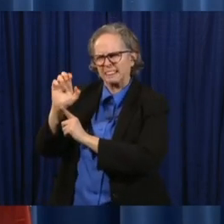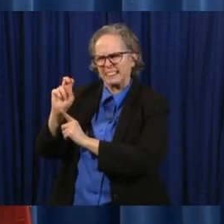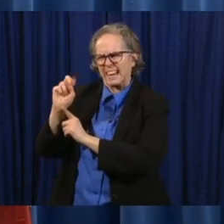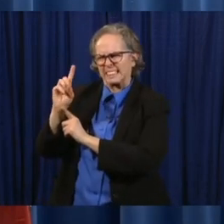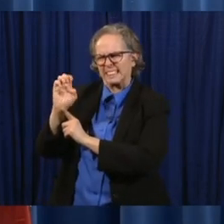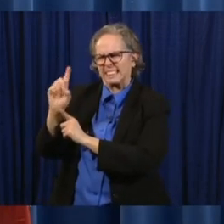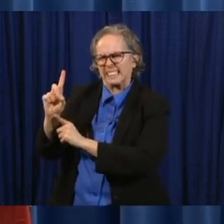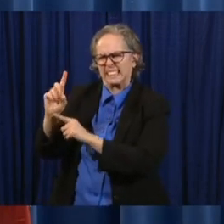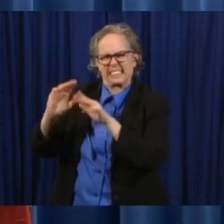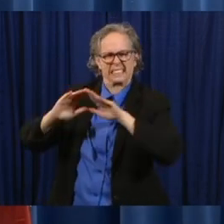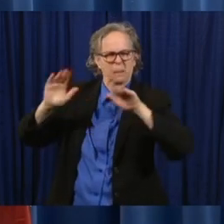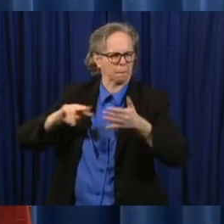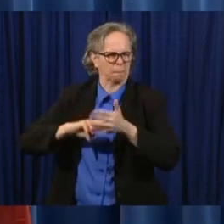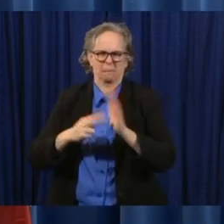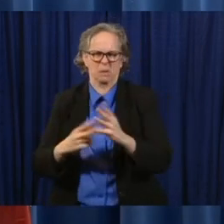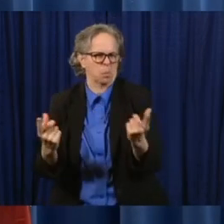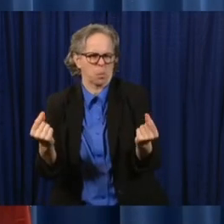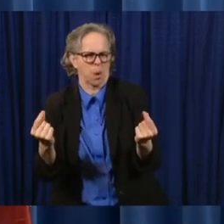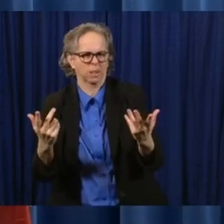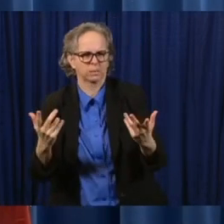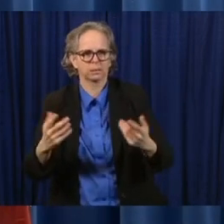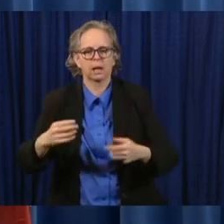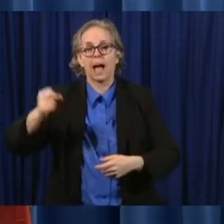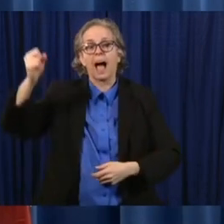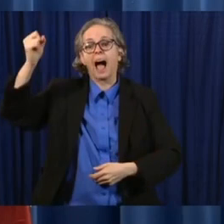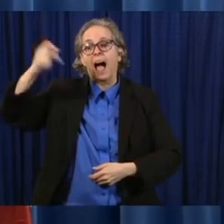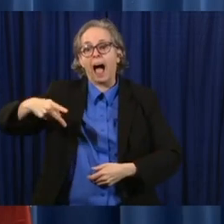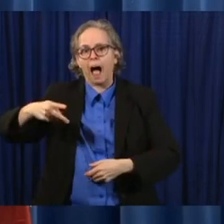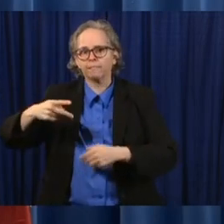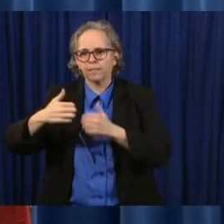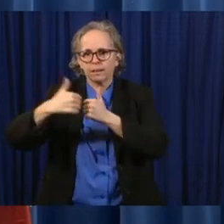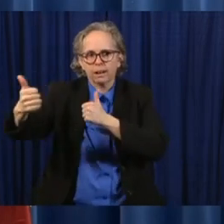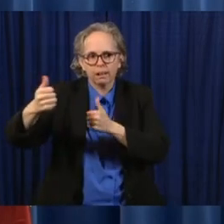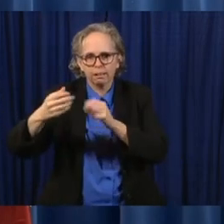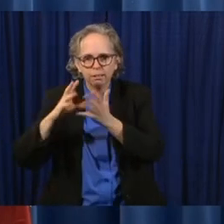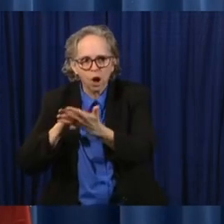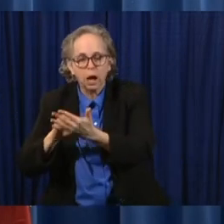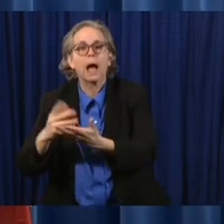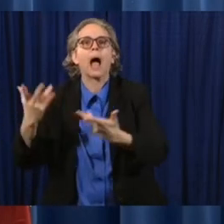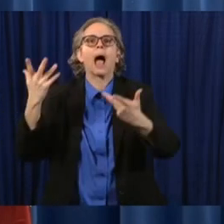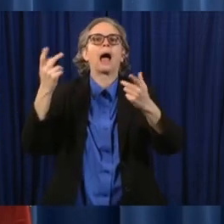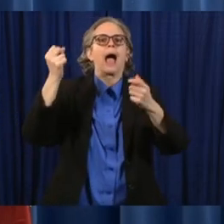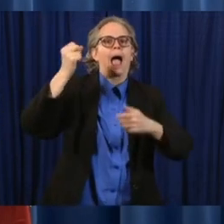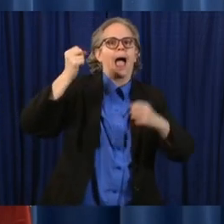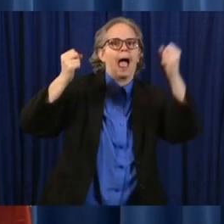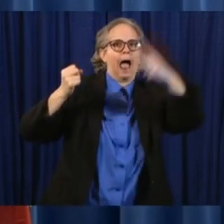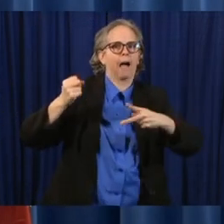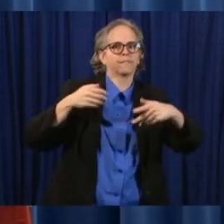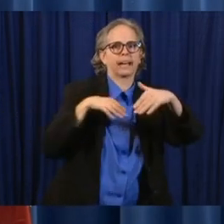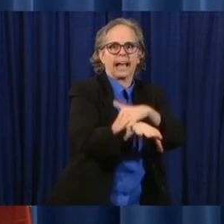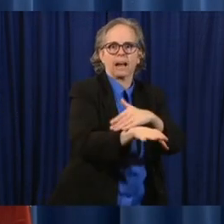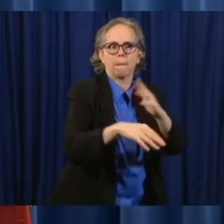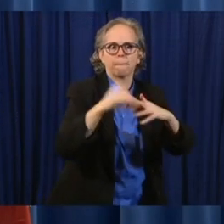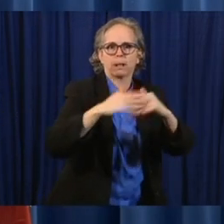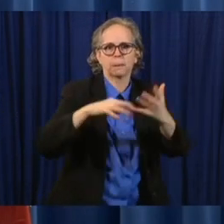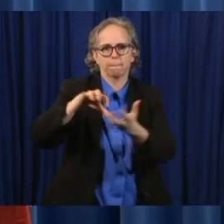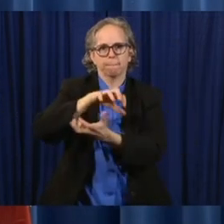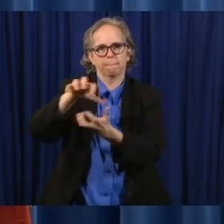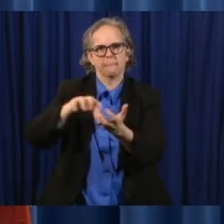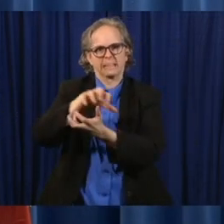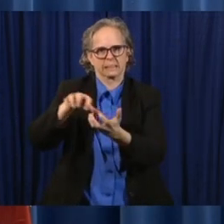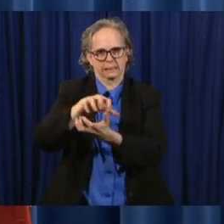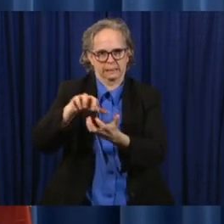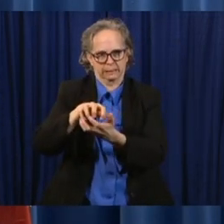some distance learning as well as some in-person learning. Now, that's just